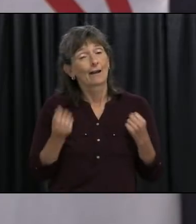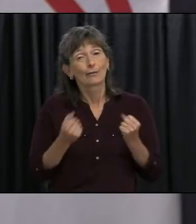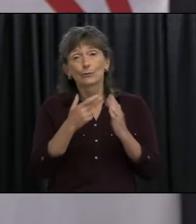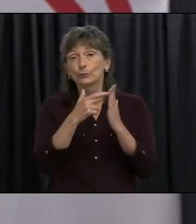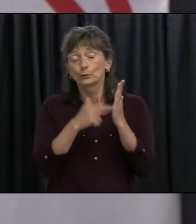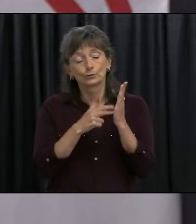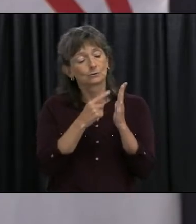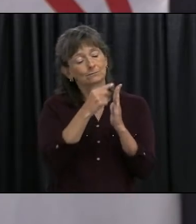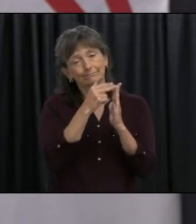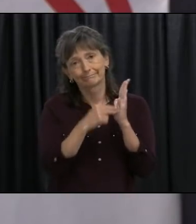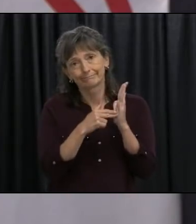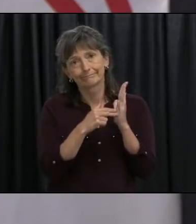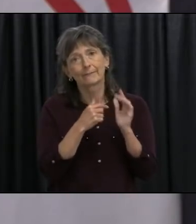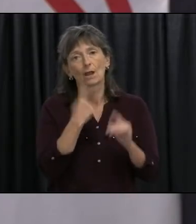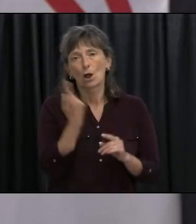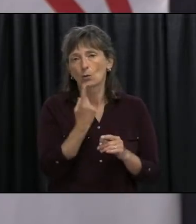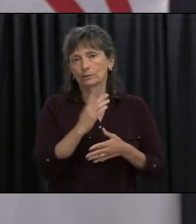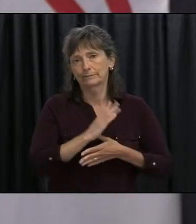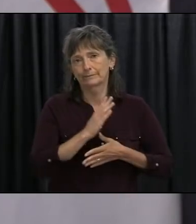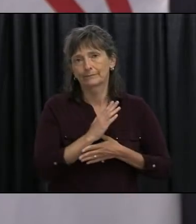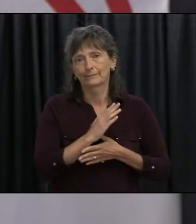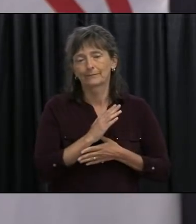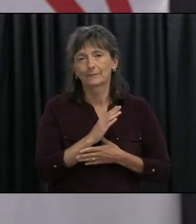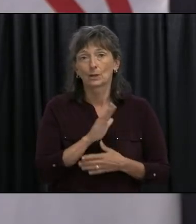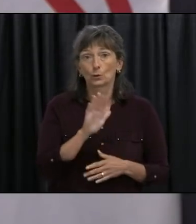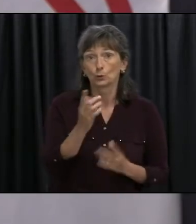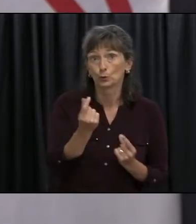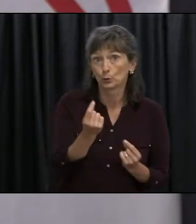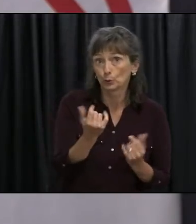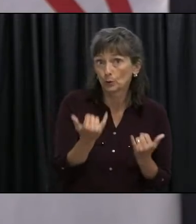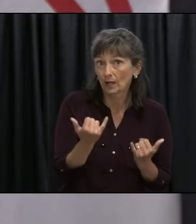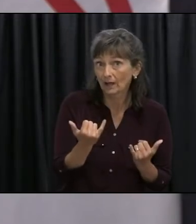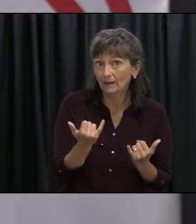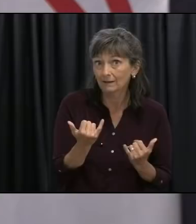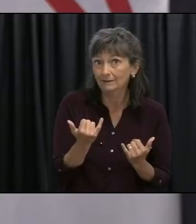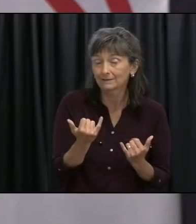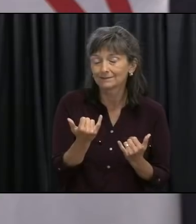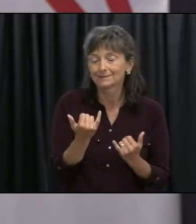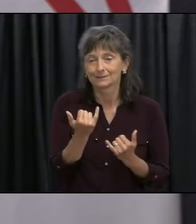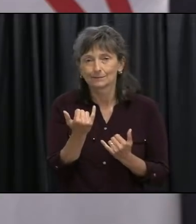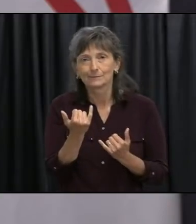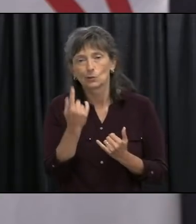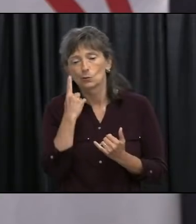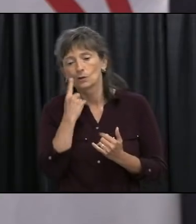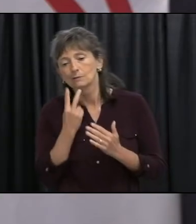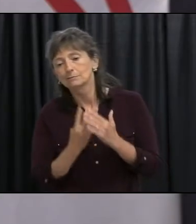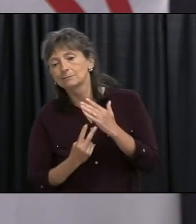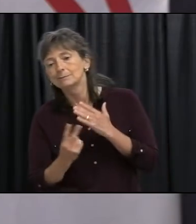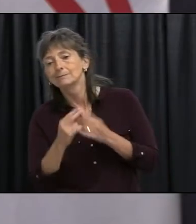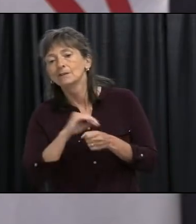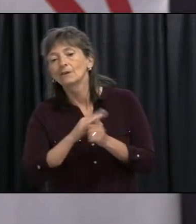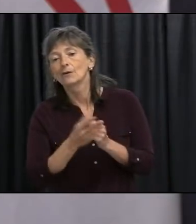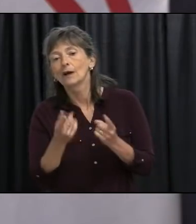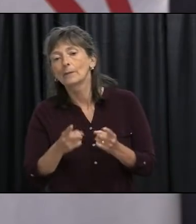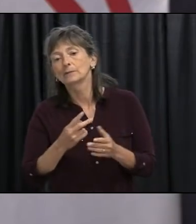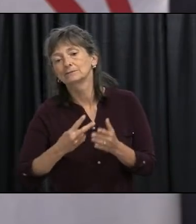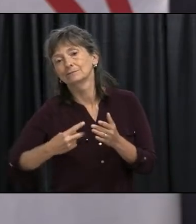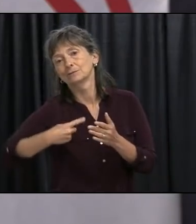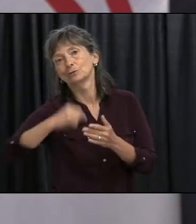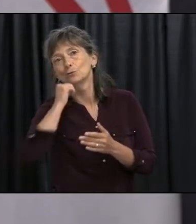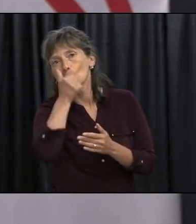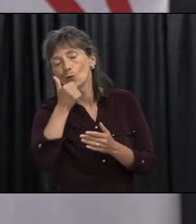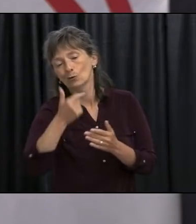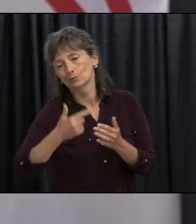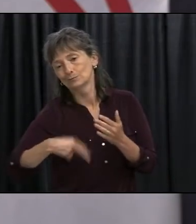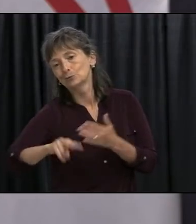priority. Your actions today, as Dr. Fitzgerald said, that your actions today determines what the virus looks like tomorrow. So